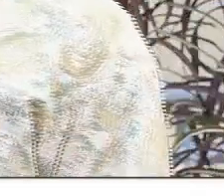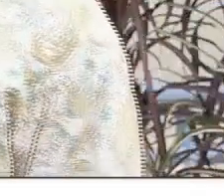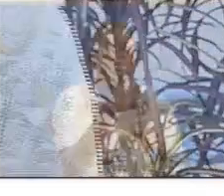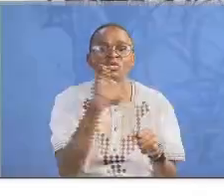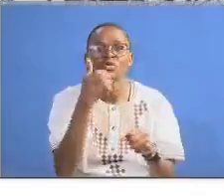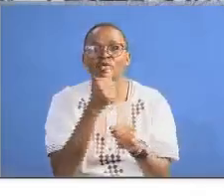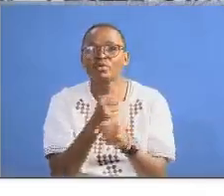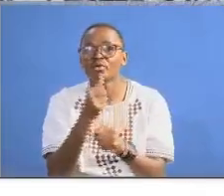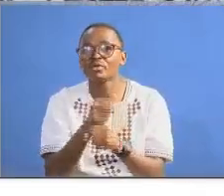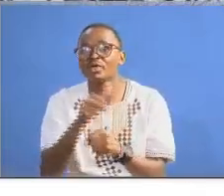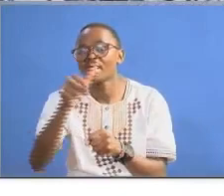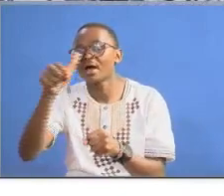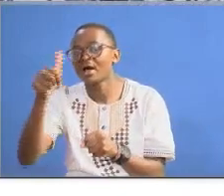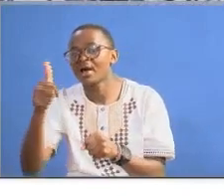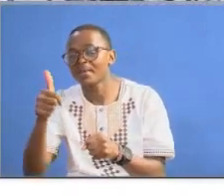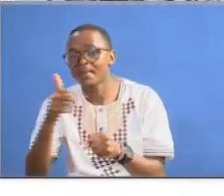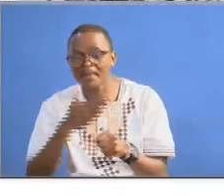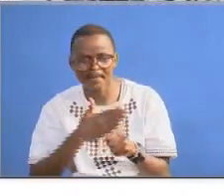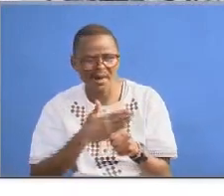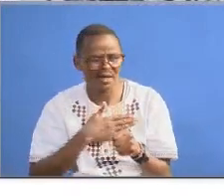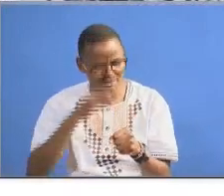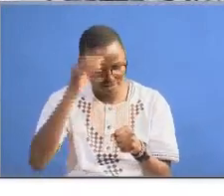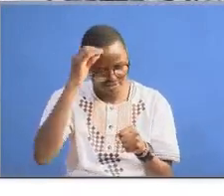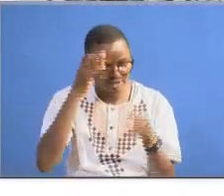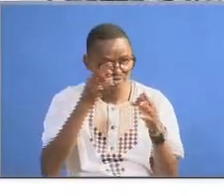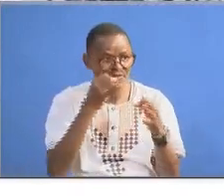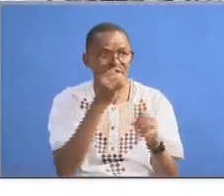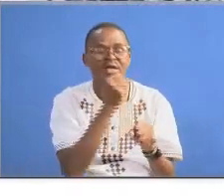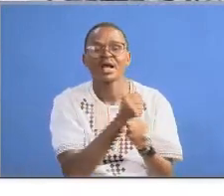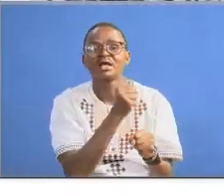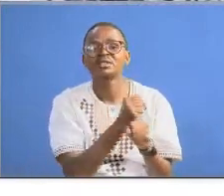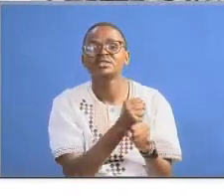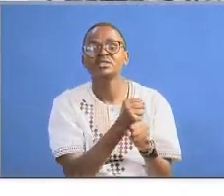is being done by the others. But in my view, if it is done,